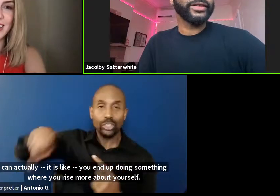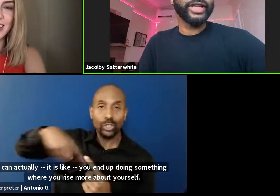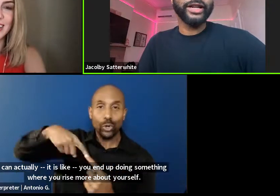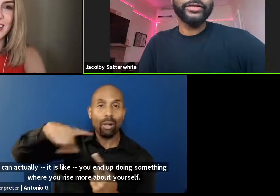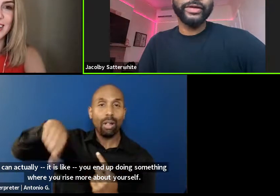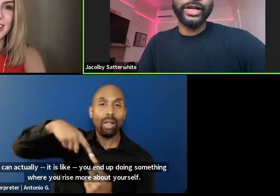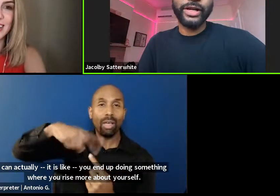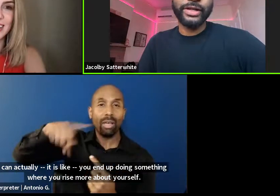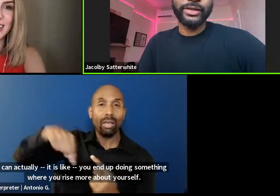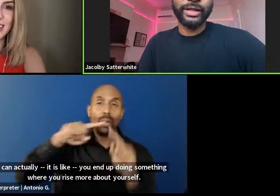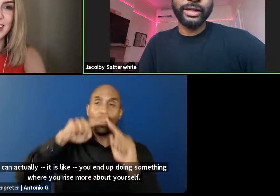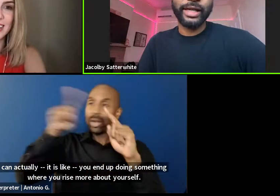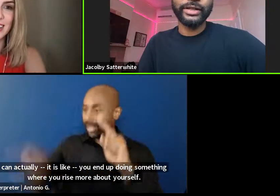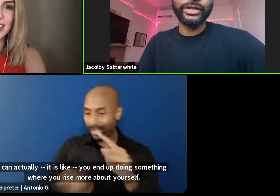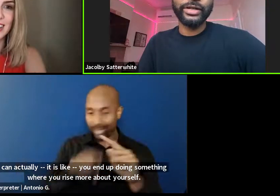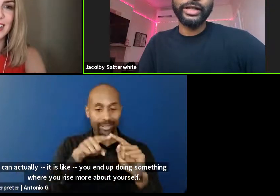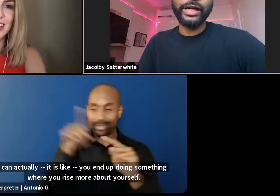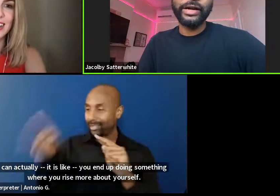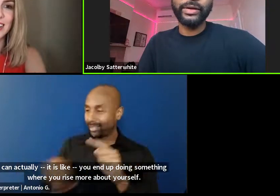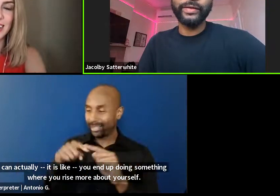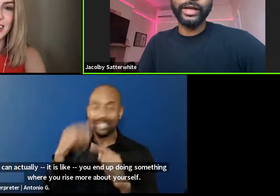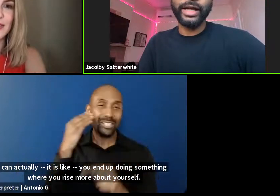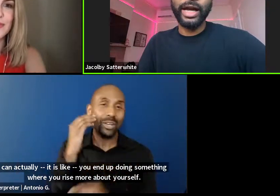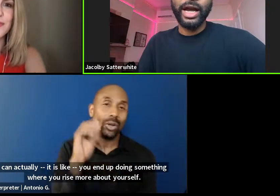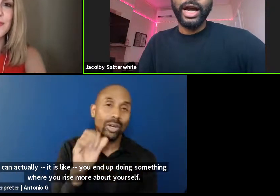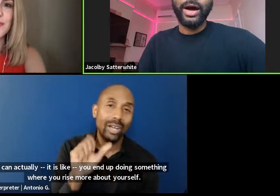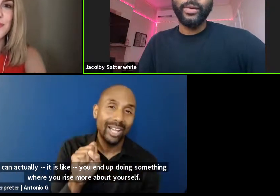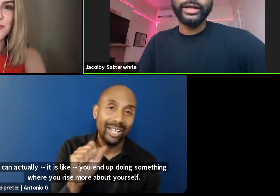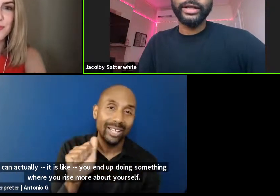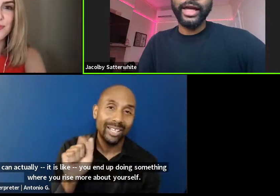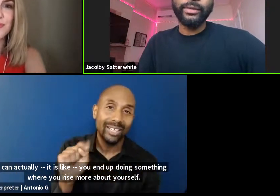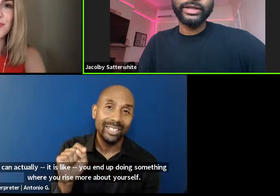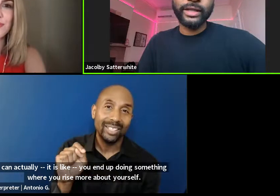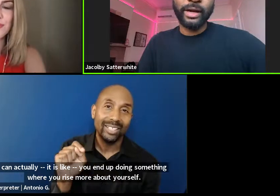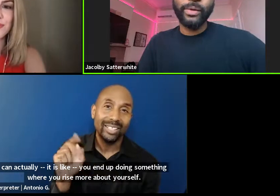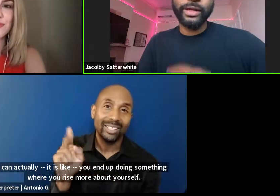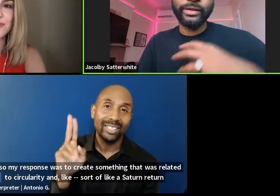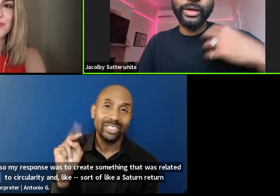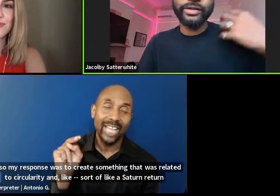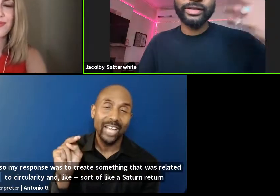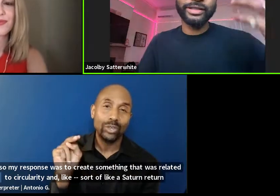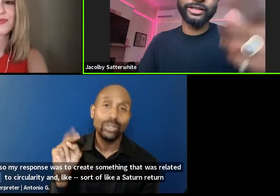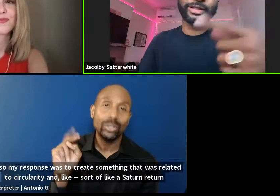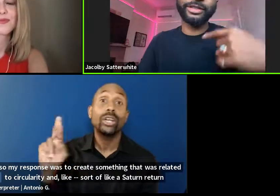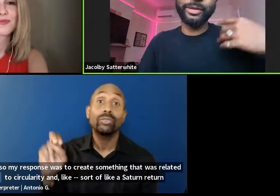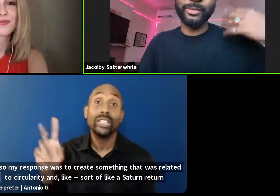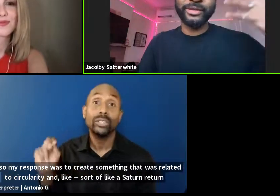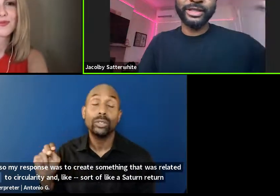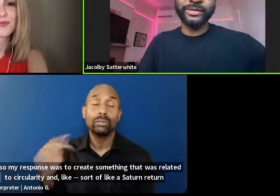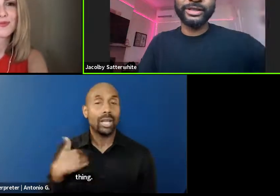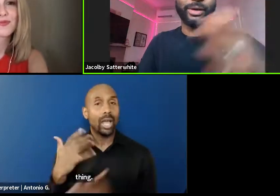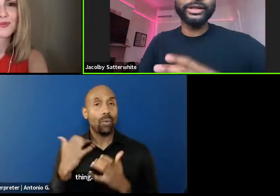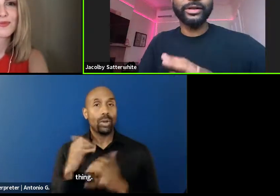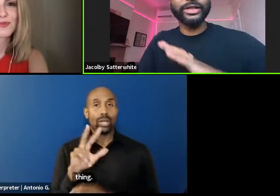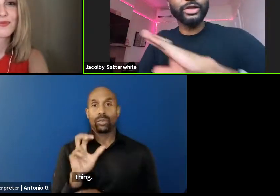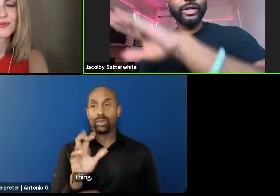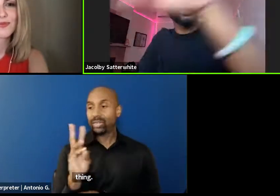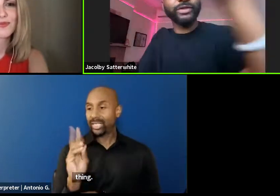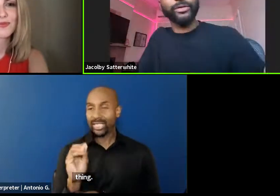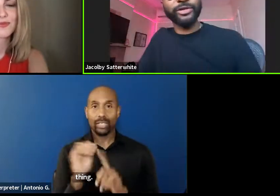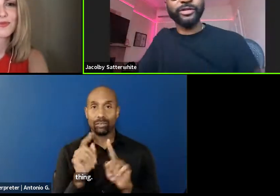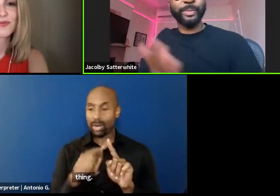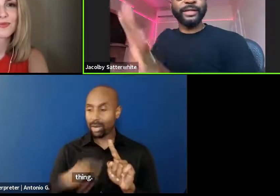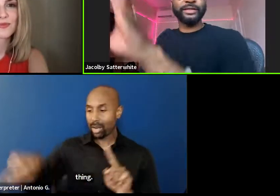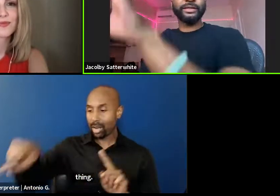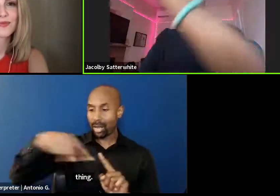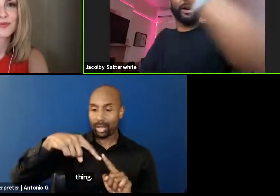sort of like a Saturn return thing, like a circularity of like, I wanted that. That was like, I wanted 360 degrees to be the motif. And so I started to create